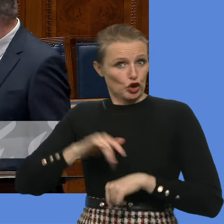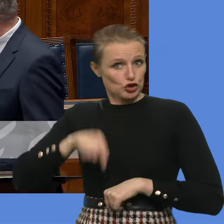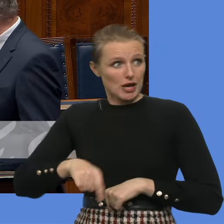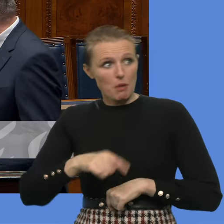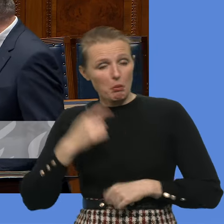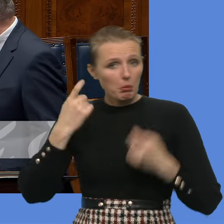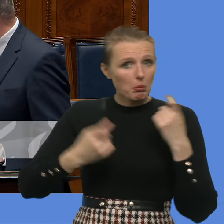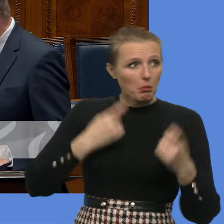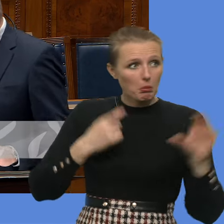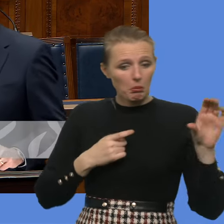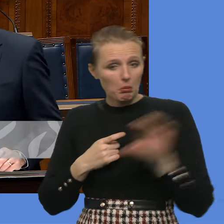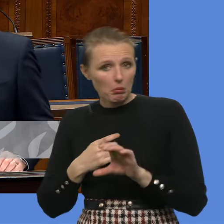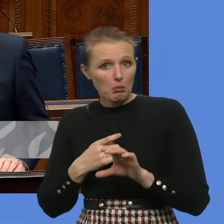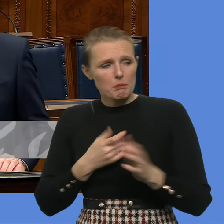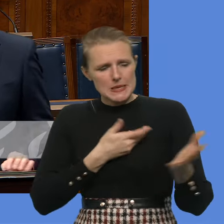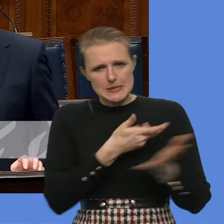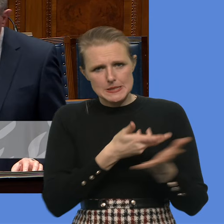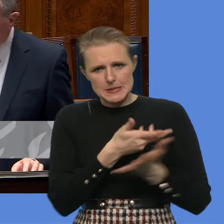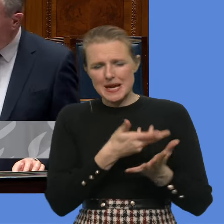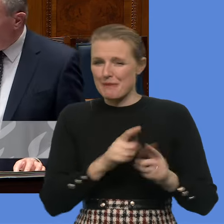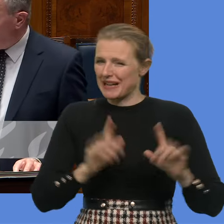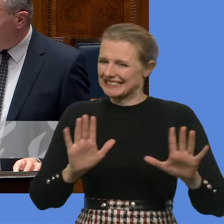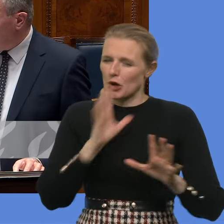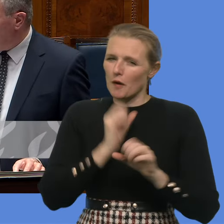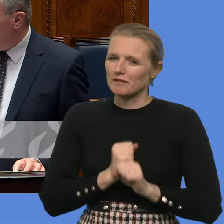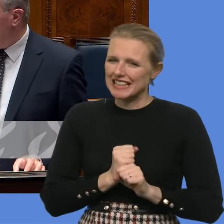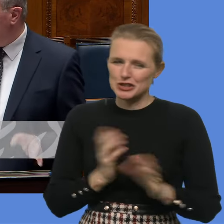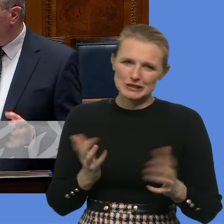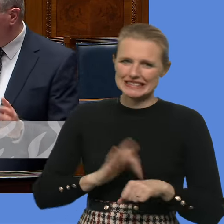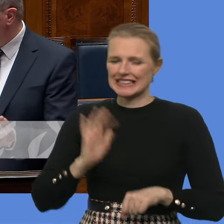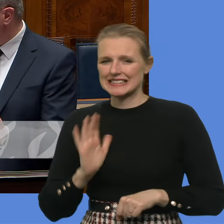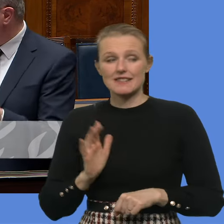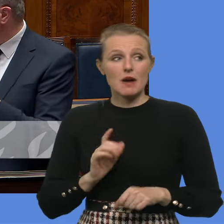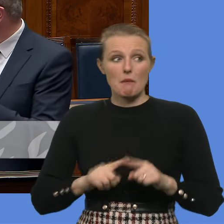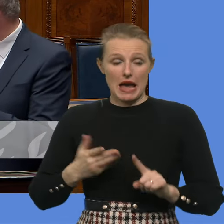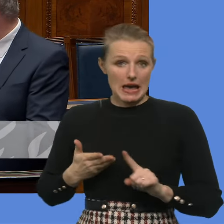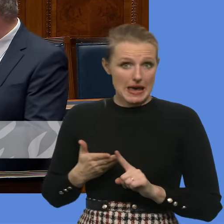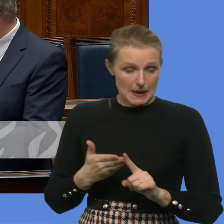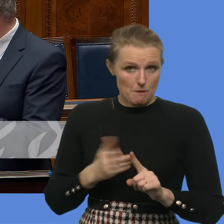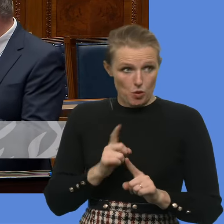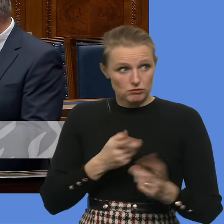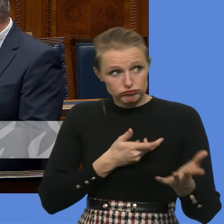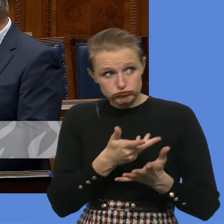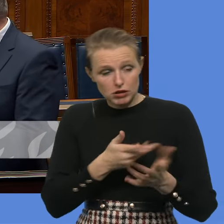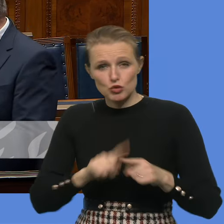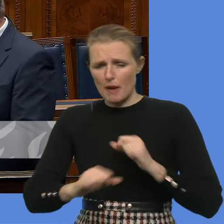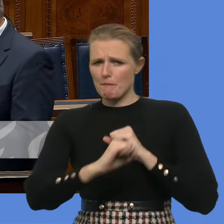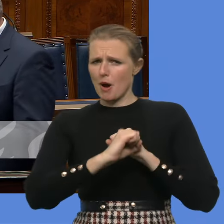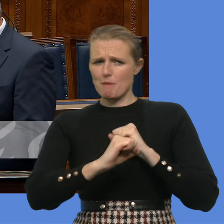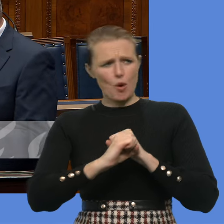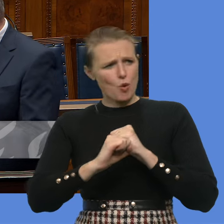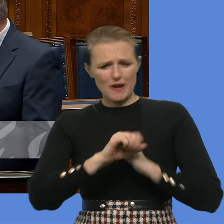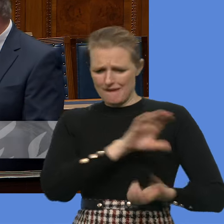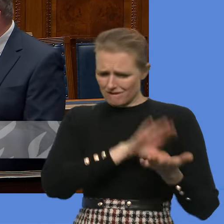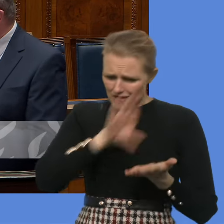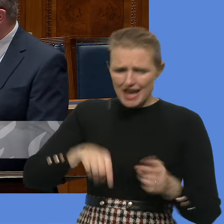commercially sensitive, so we had private discussions. But the objective in that was firstly to promote the idea of people